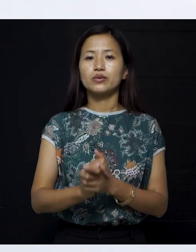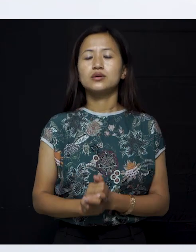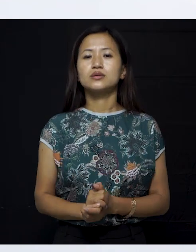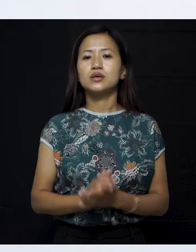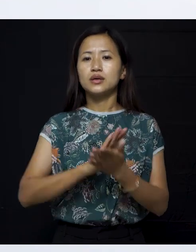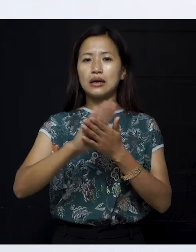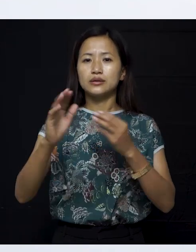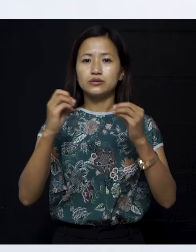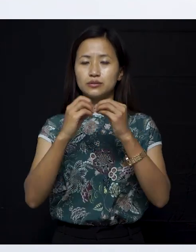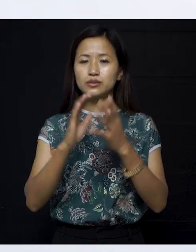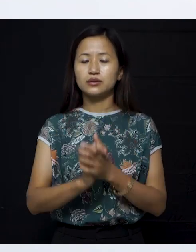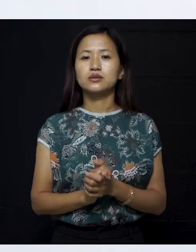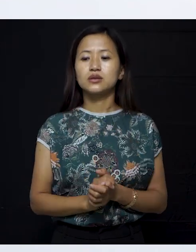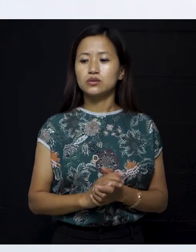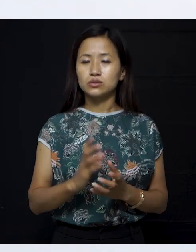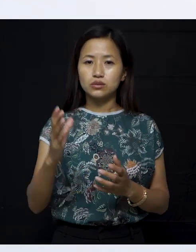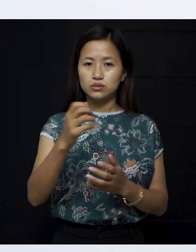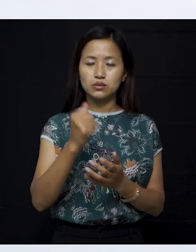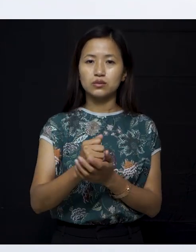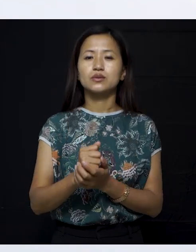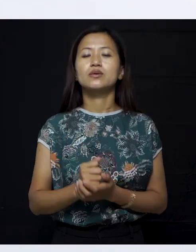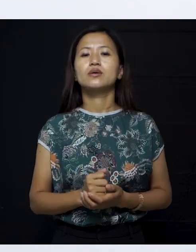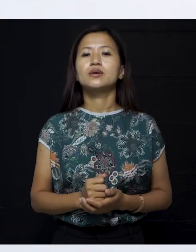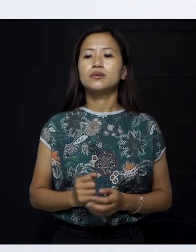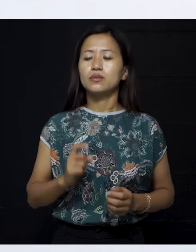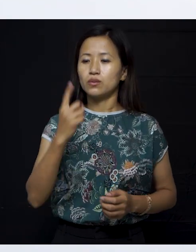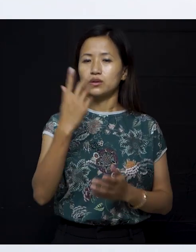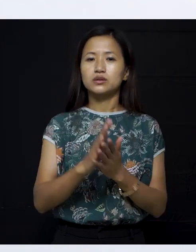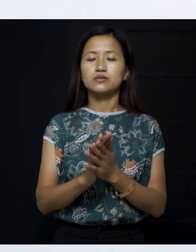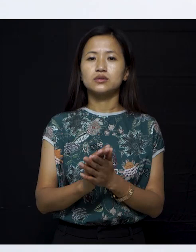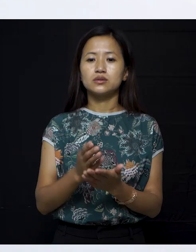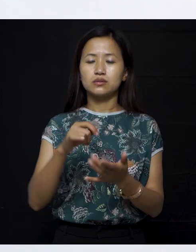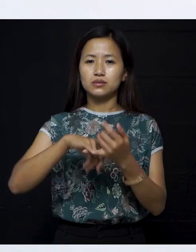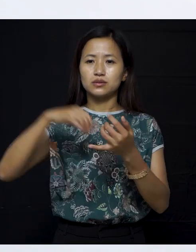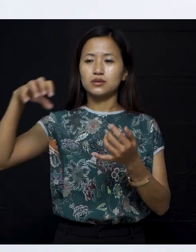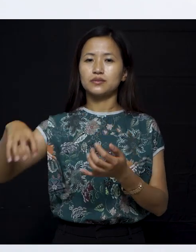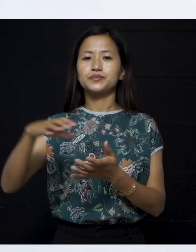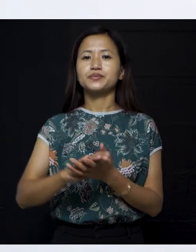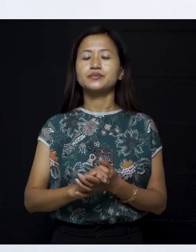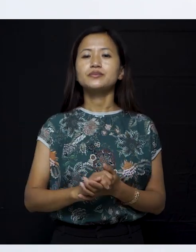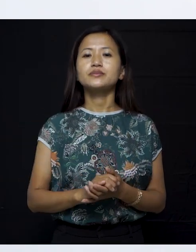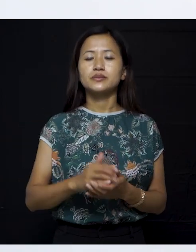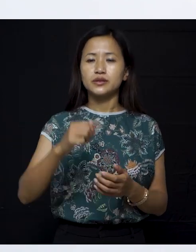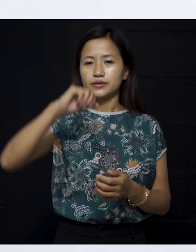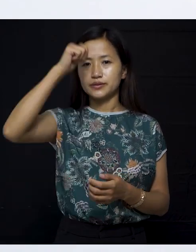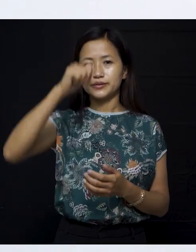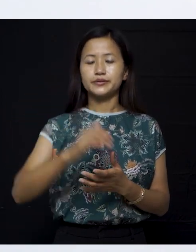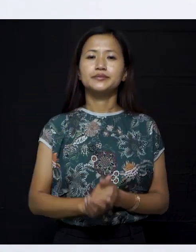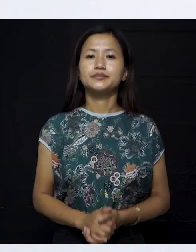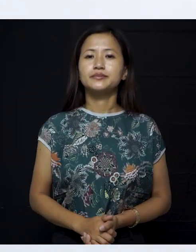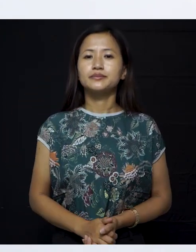the control of India. So that is how Hyderabad became one of the recognized state of India,